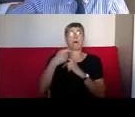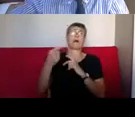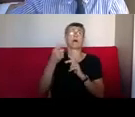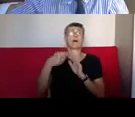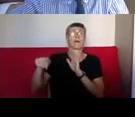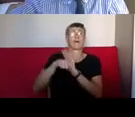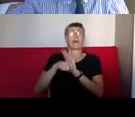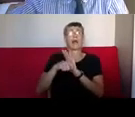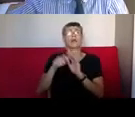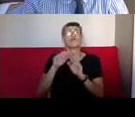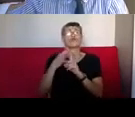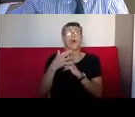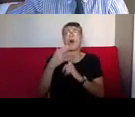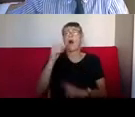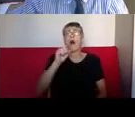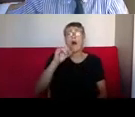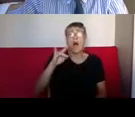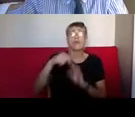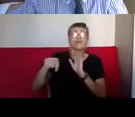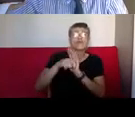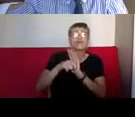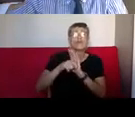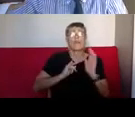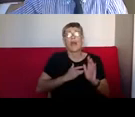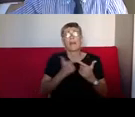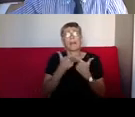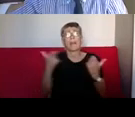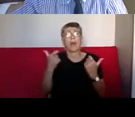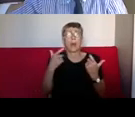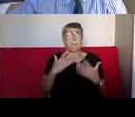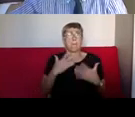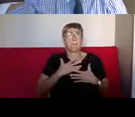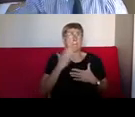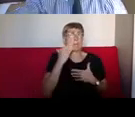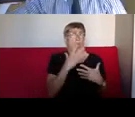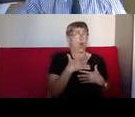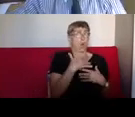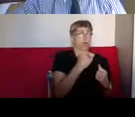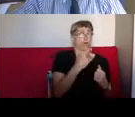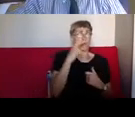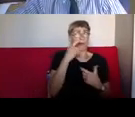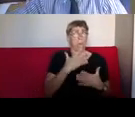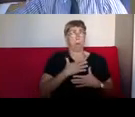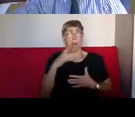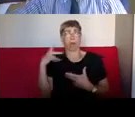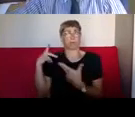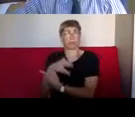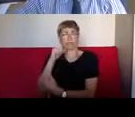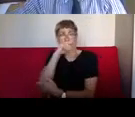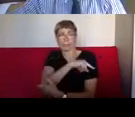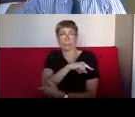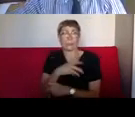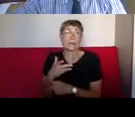out several kinds of discriminations I just would like to point out with the next slide. And that's my last